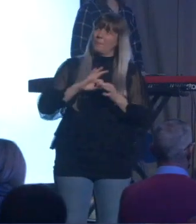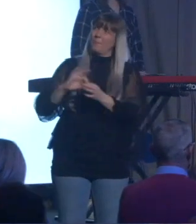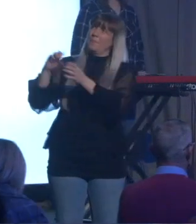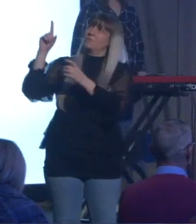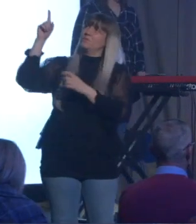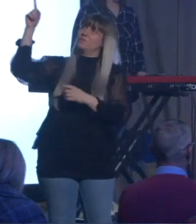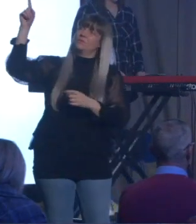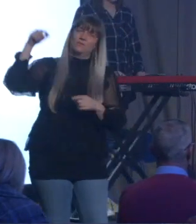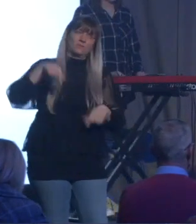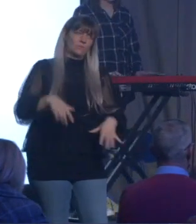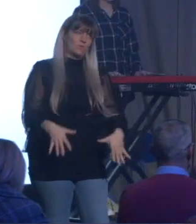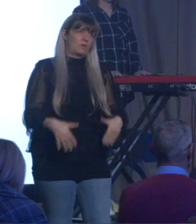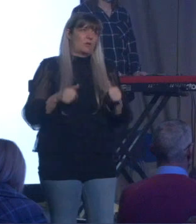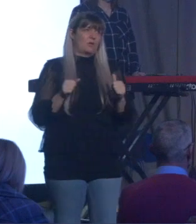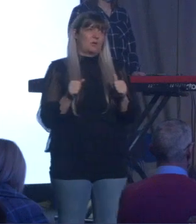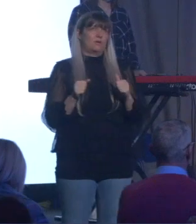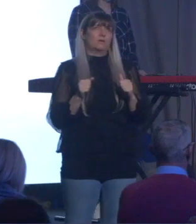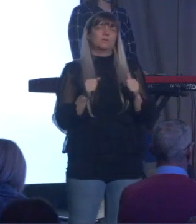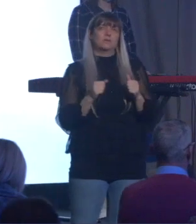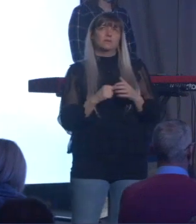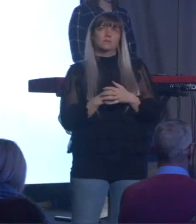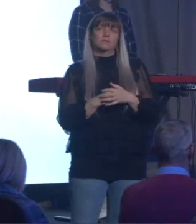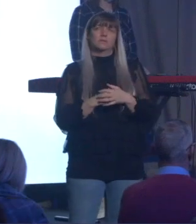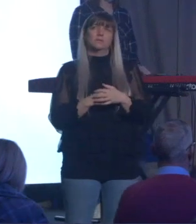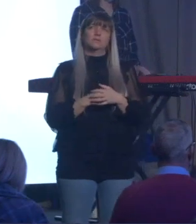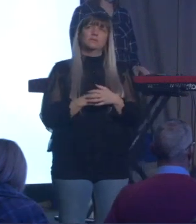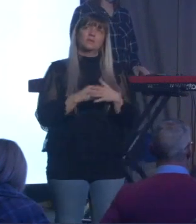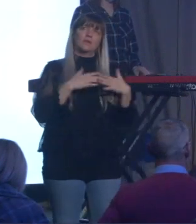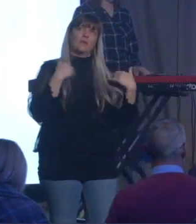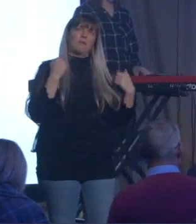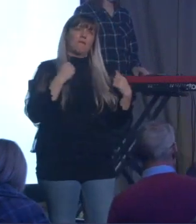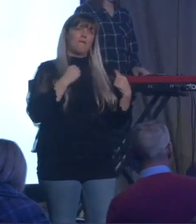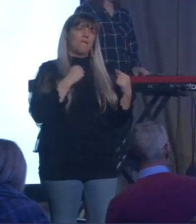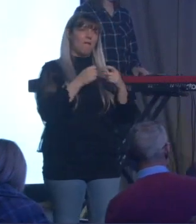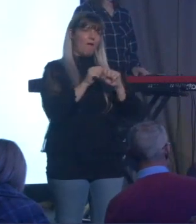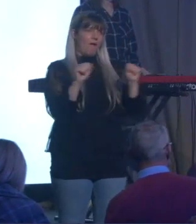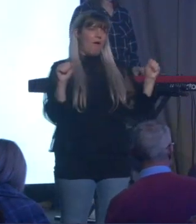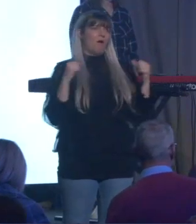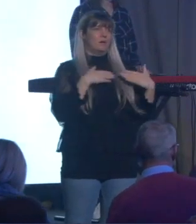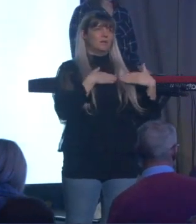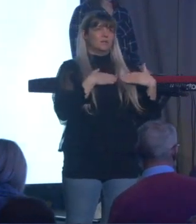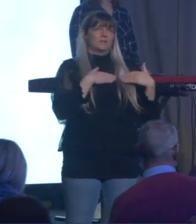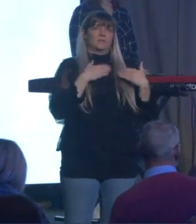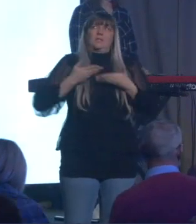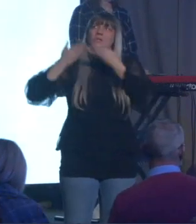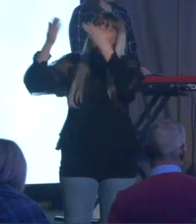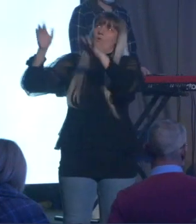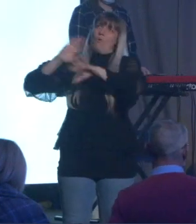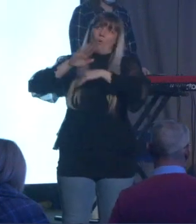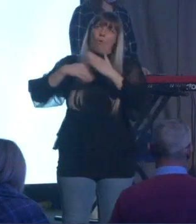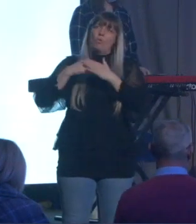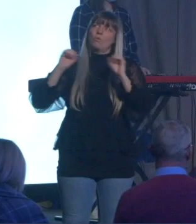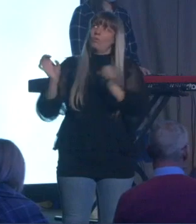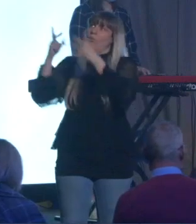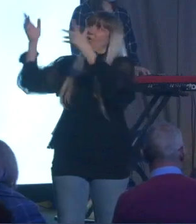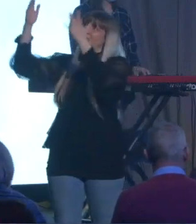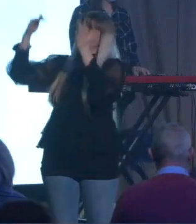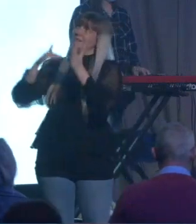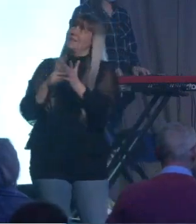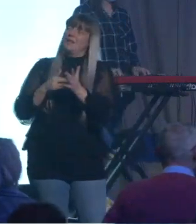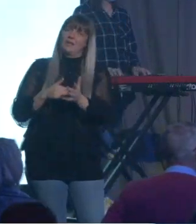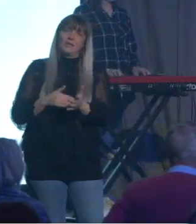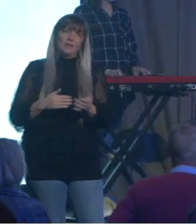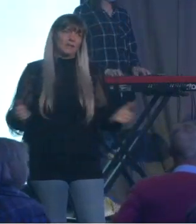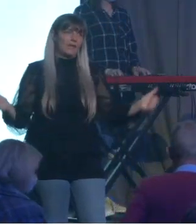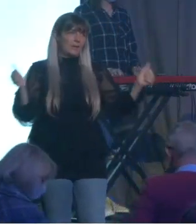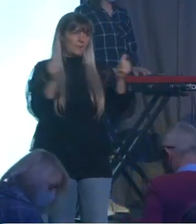Lord, would you get ours? And we'll be careful to give you all the glory today, for we ask it in Jesus' name. Everybody said, amen,